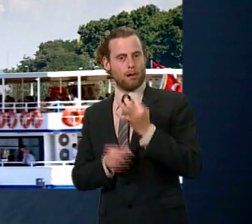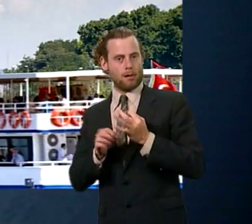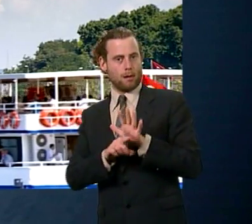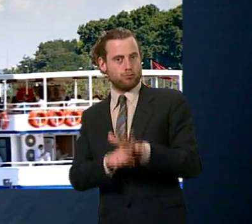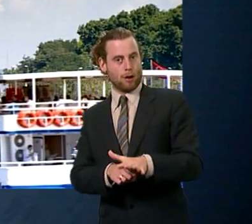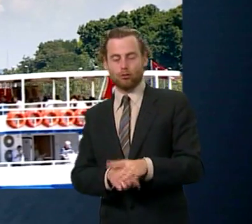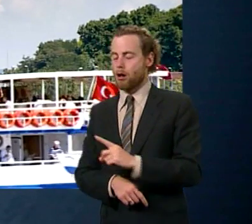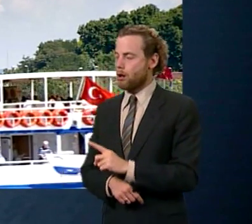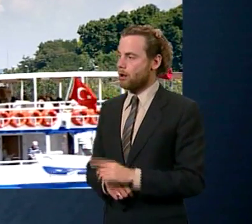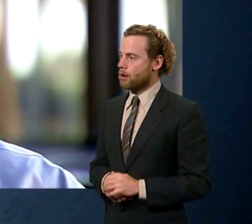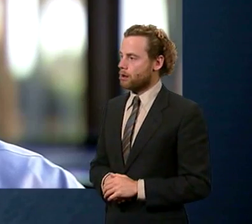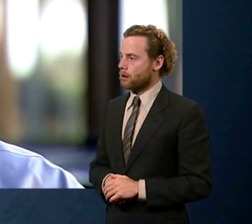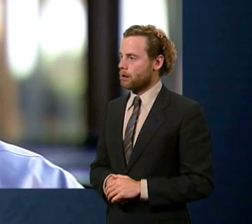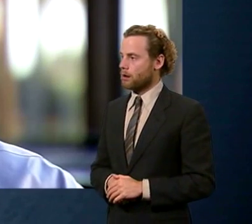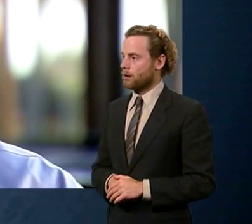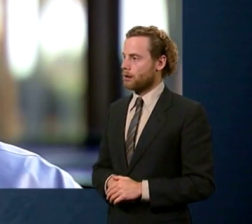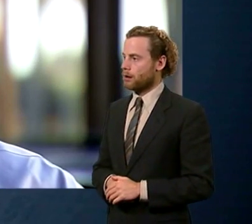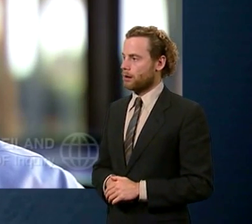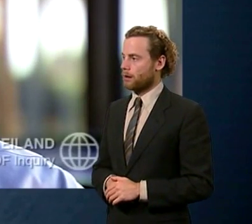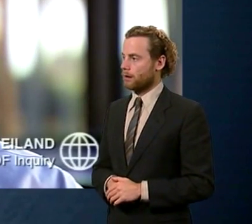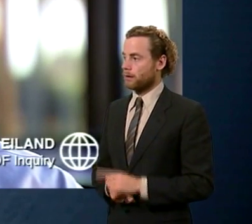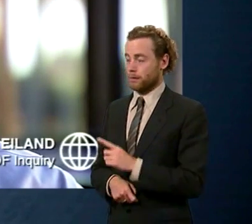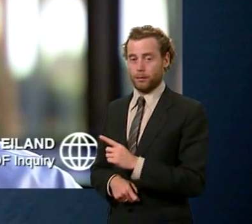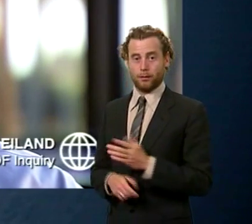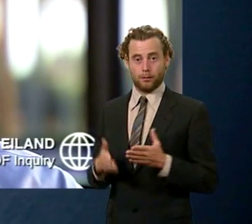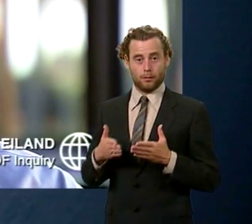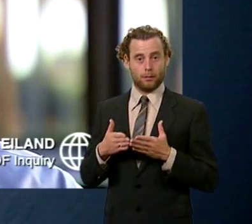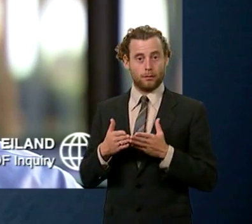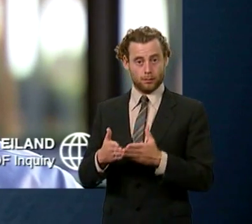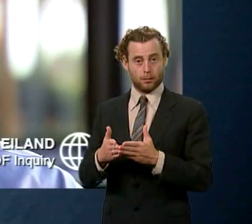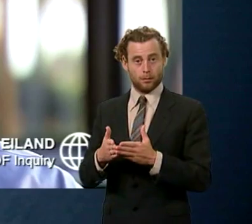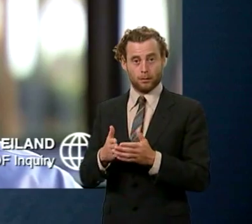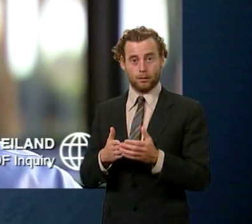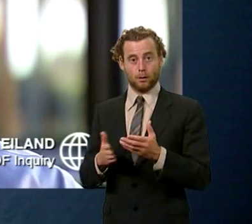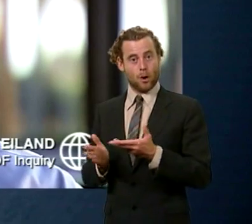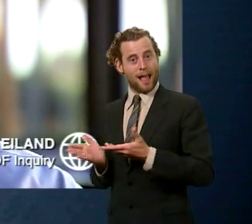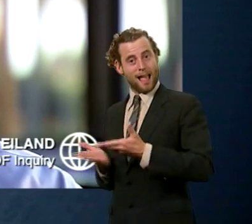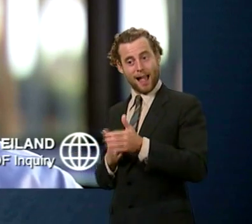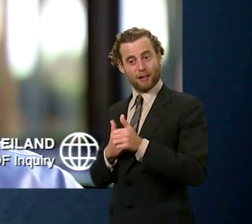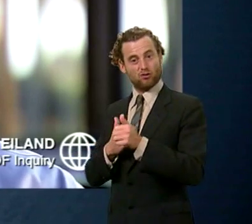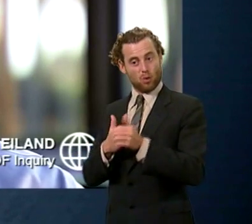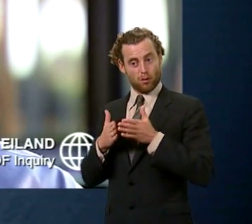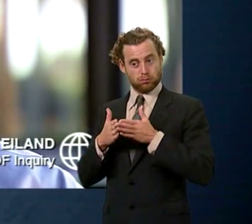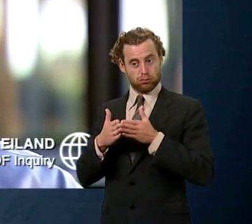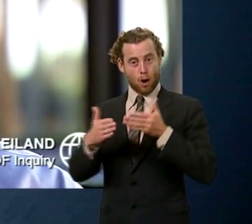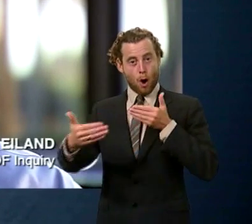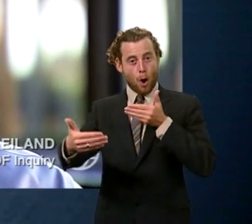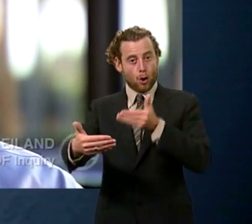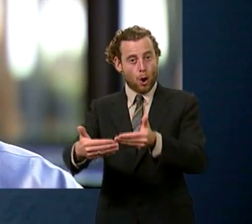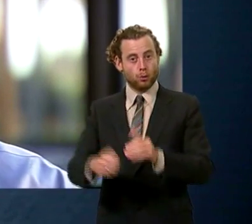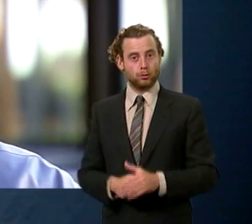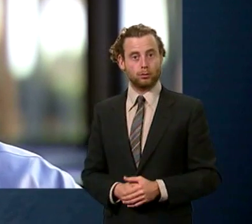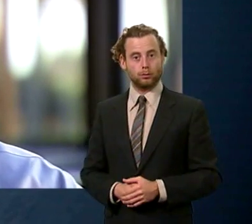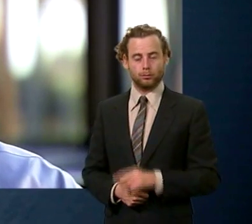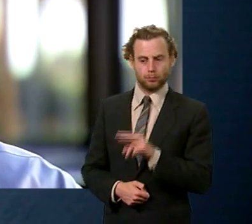The Turkish warship was escorting this flotilla for days in a very close range, listened to what is